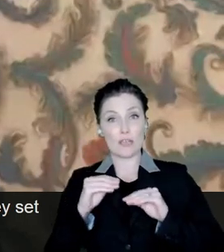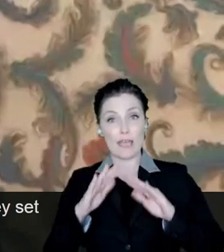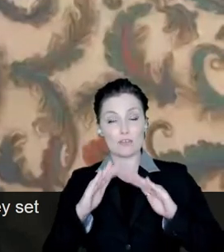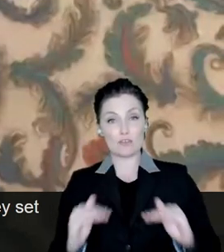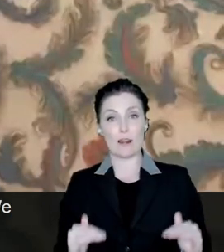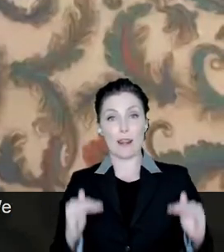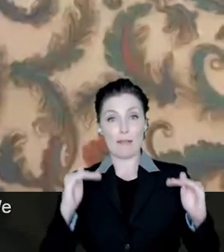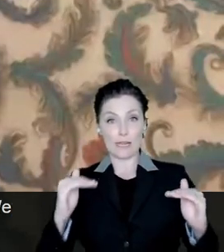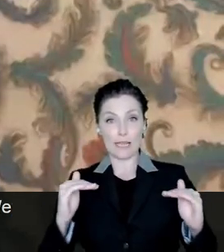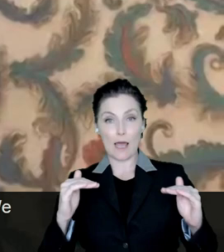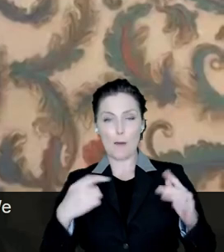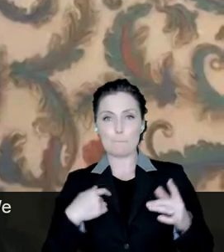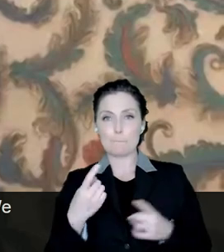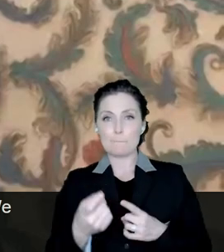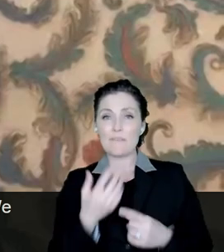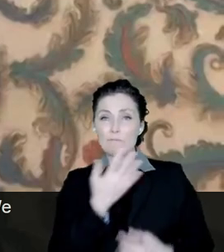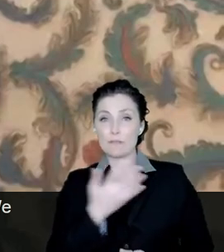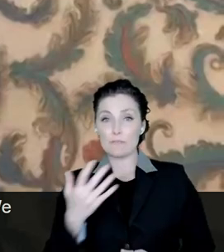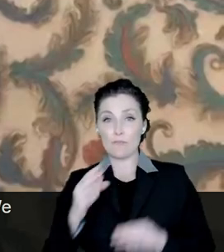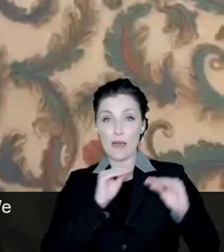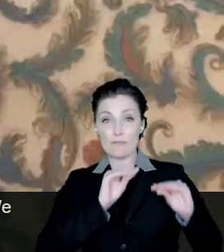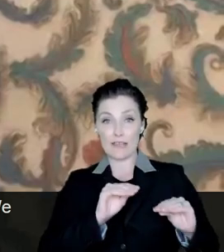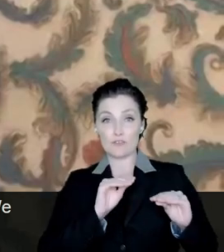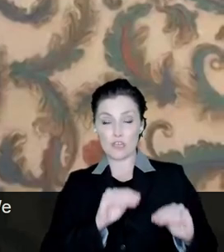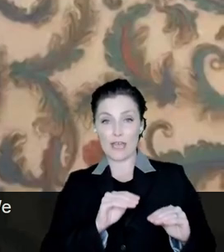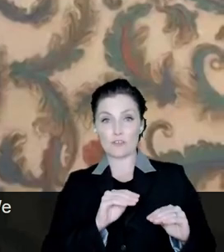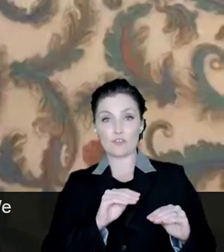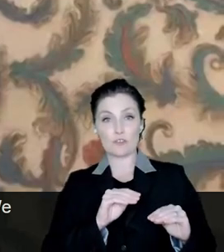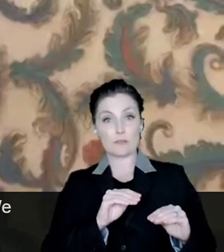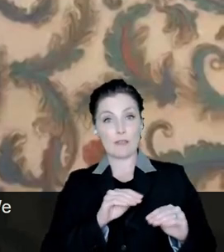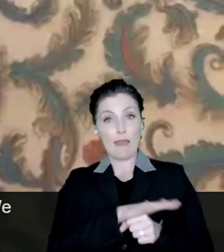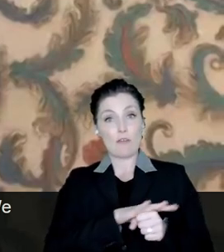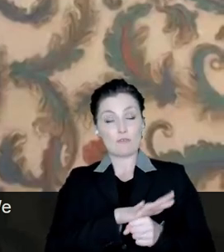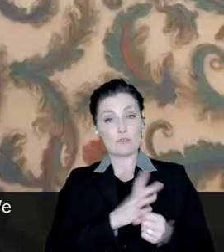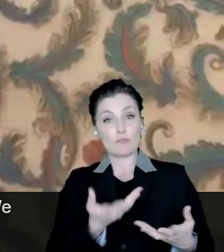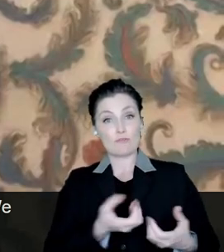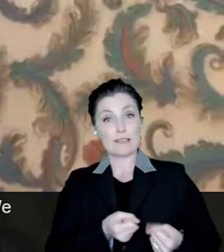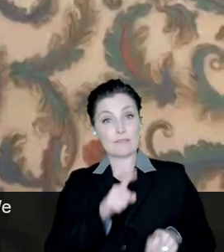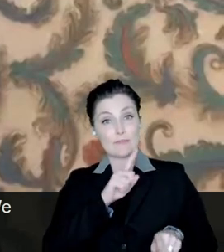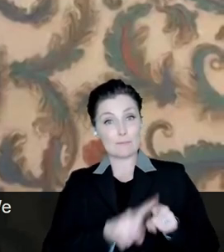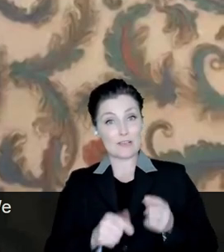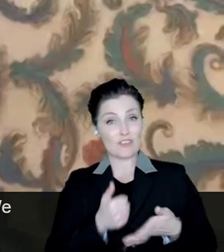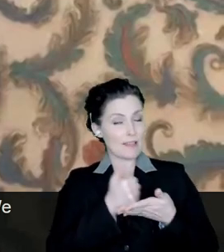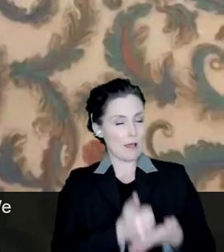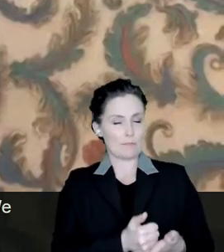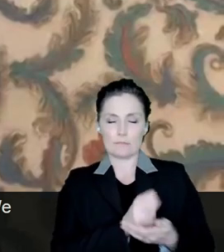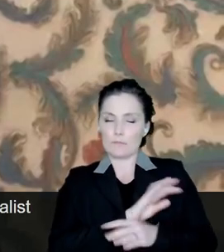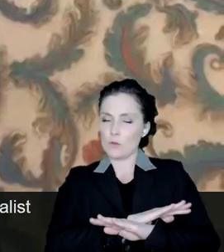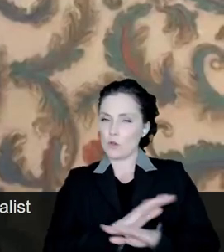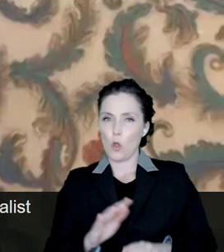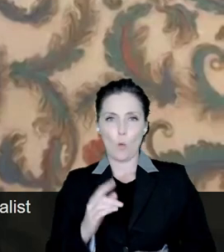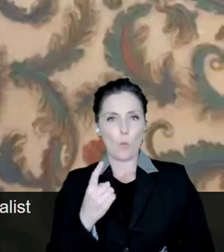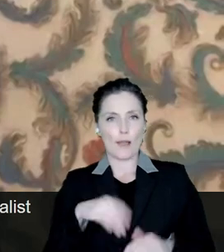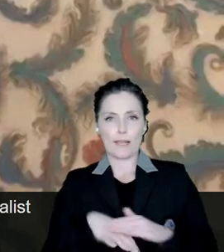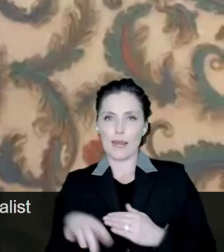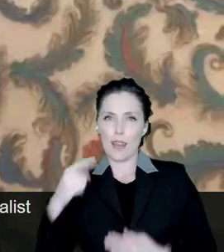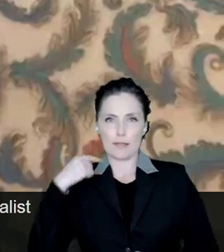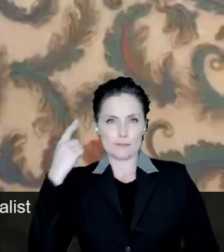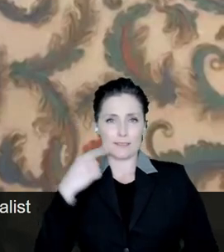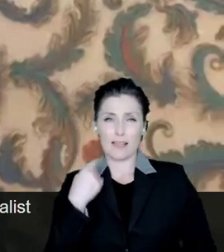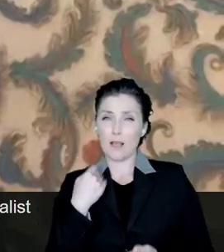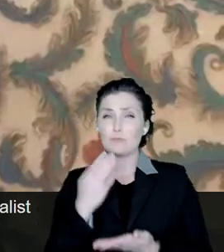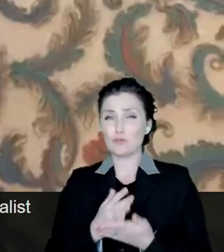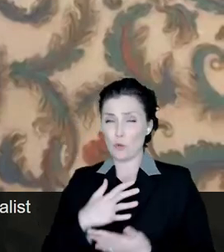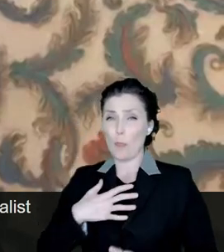55 education areas that will be receiving specialist help. Not one of them is in London, and I'm sure the mayor